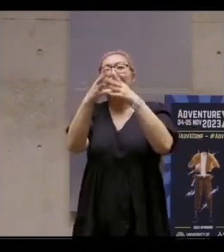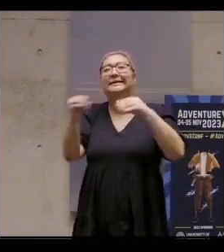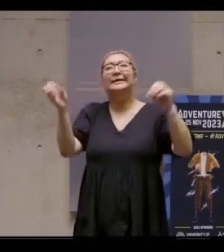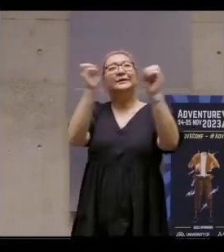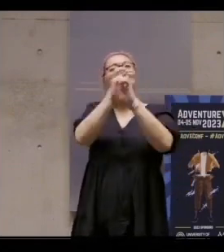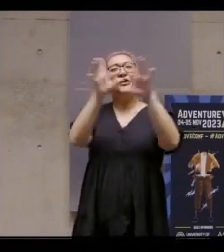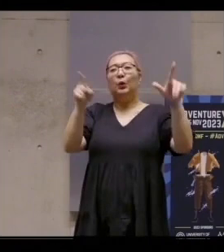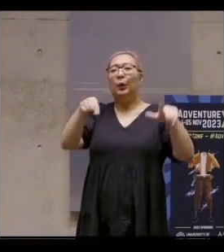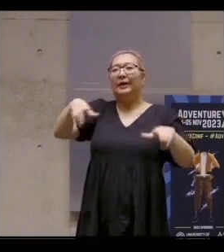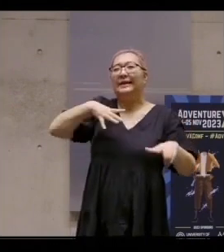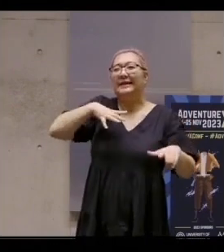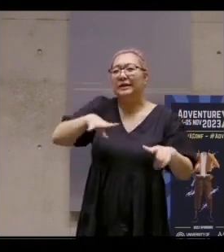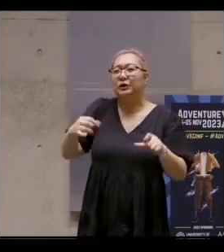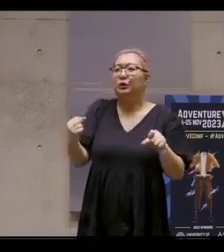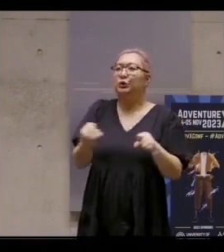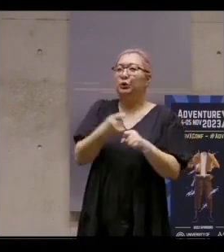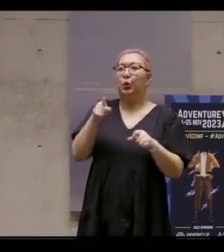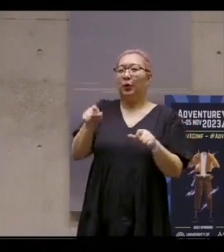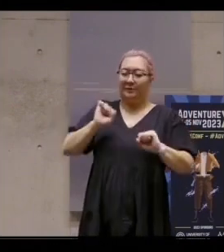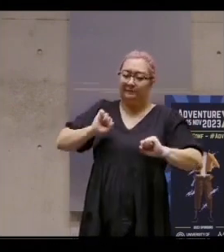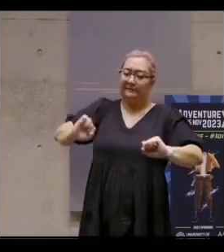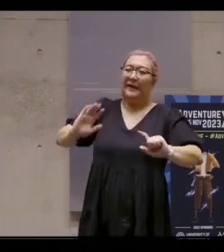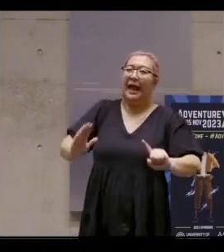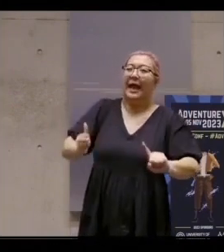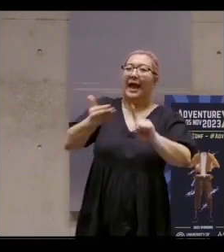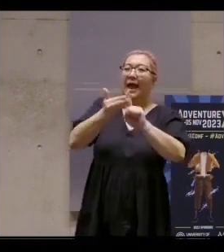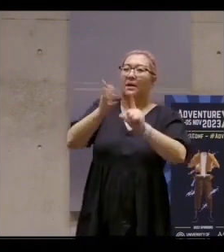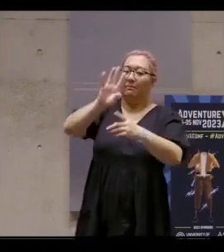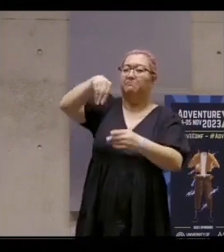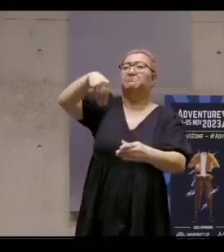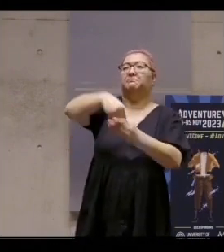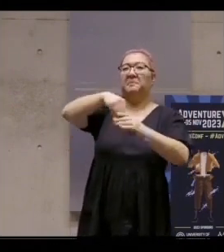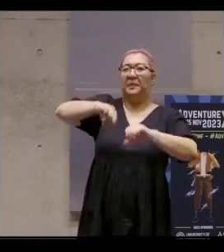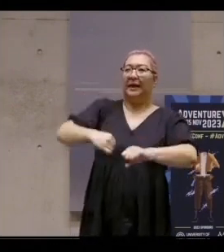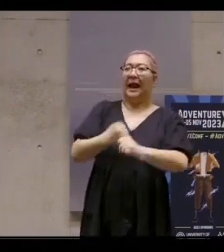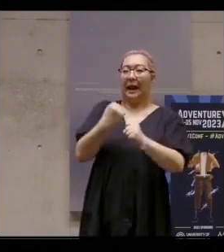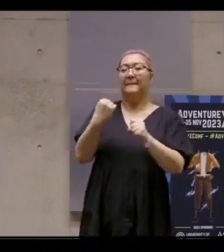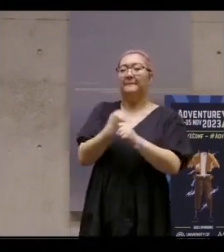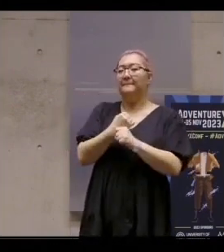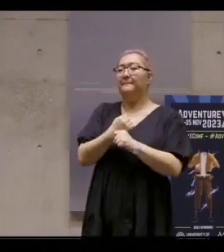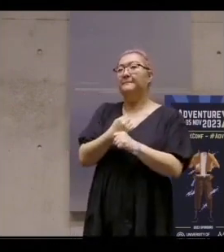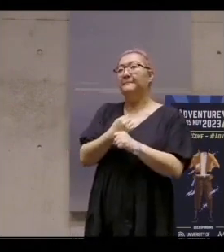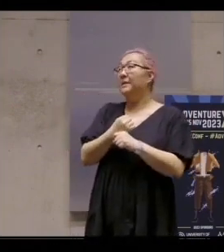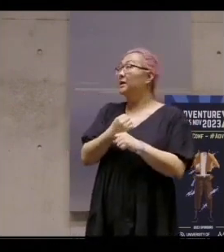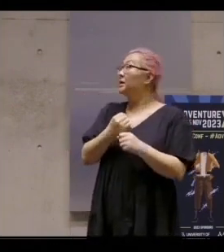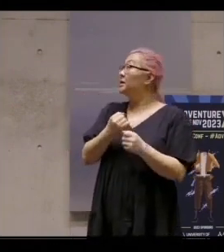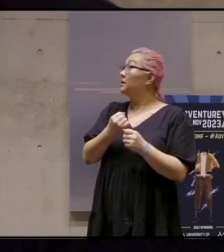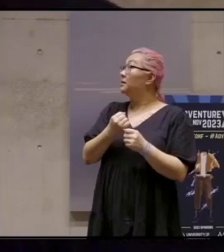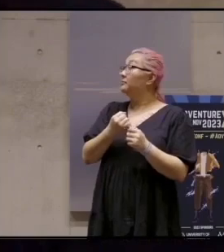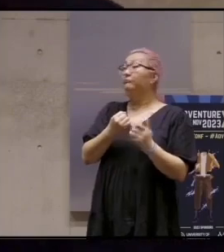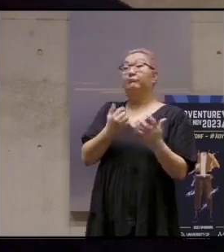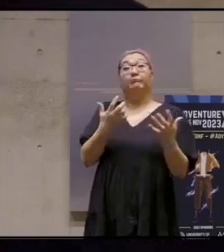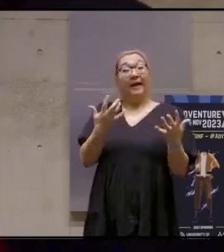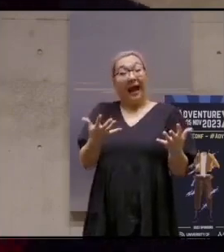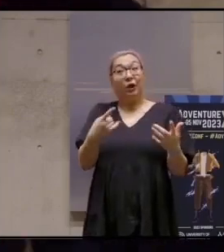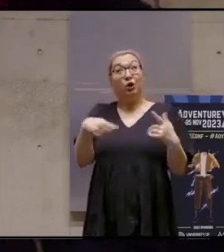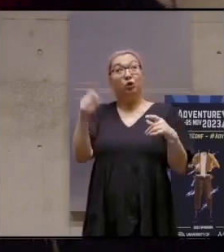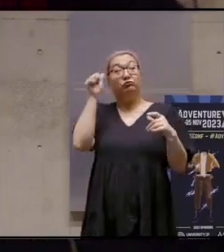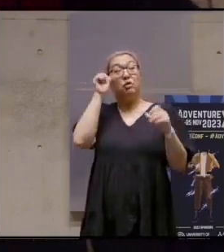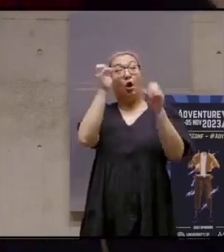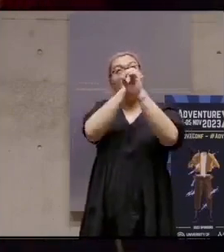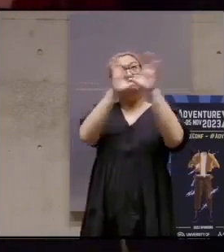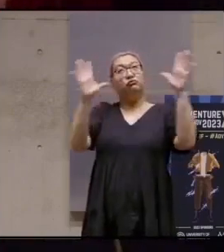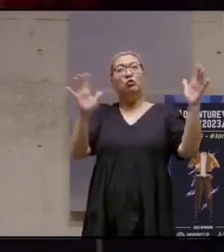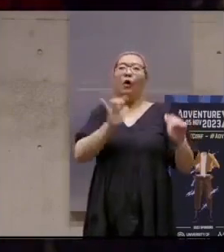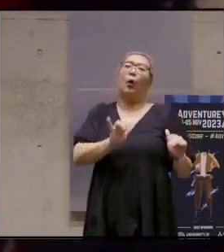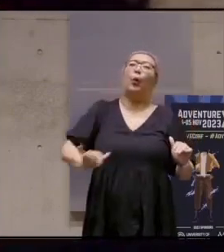thought logistically, okay, these are the ones that we have to get in the can. Now you think creatively, which ones have to be perfect, or as perfect as we